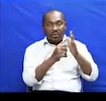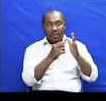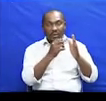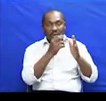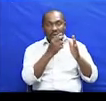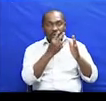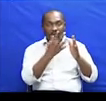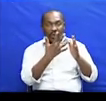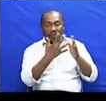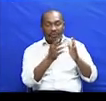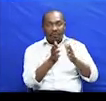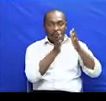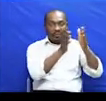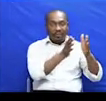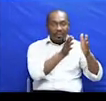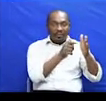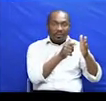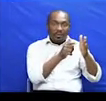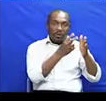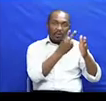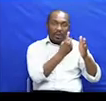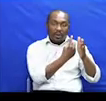20.25, and here it was